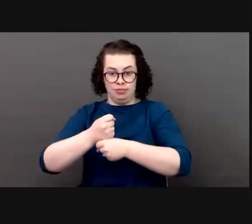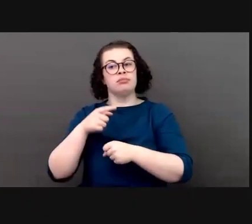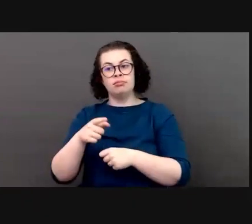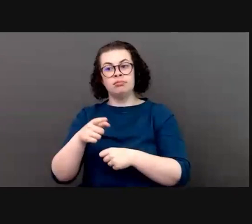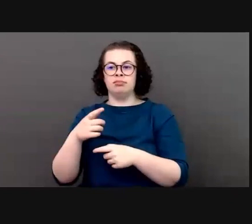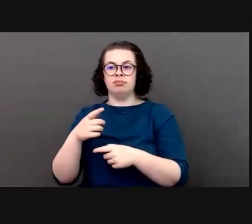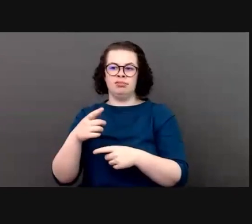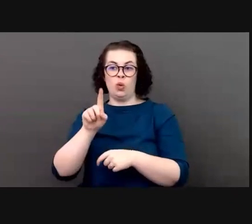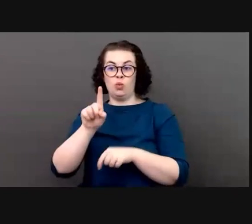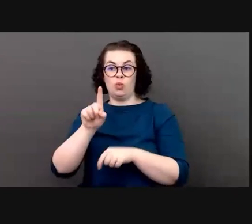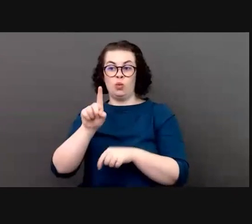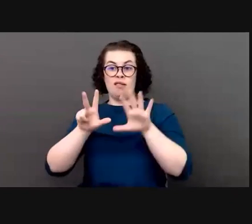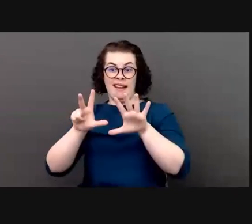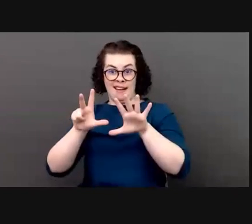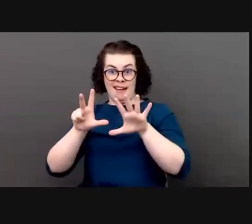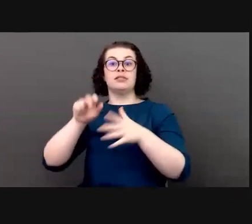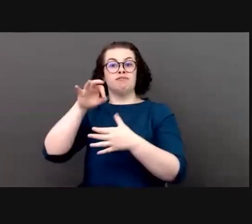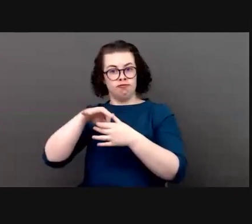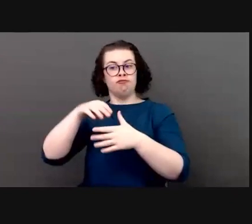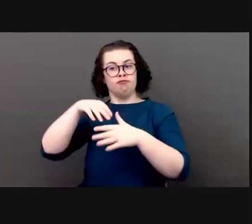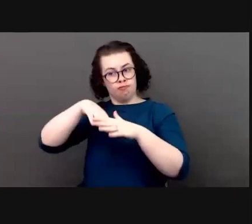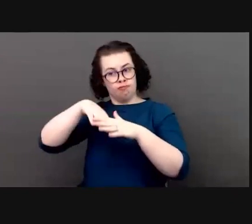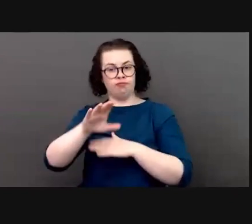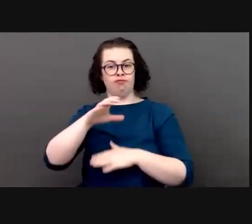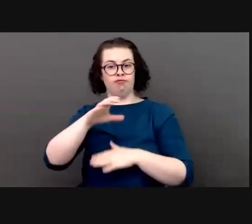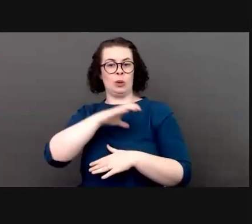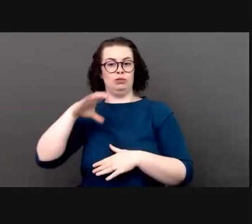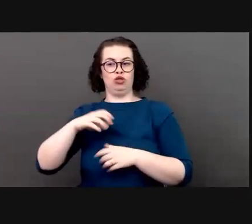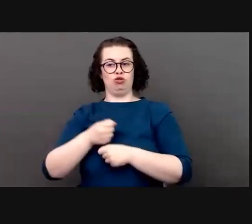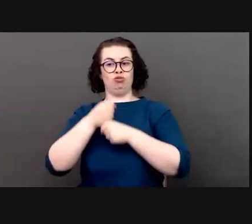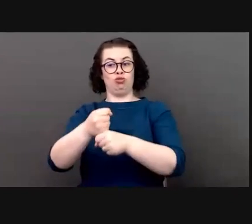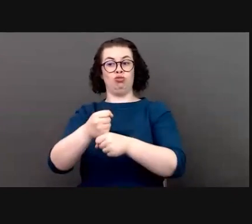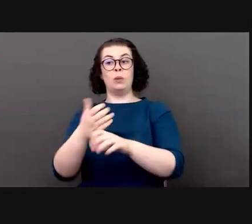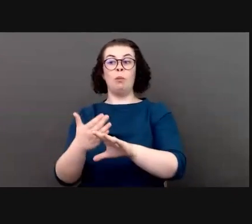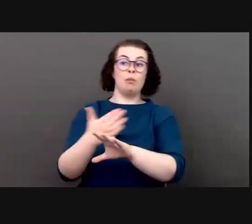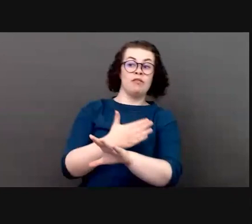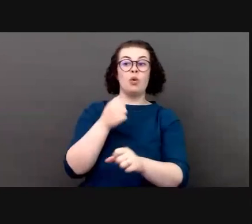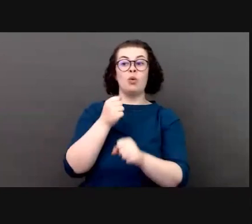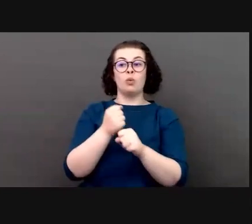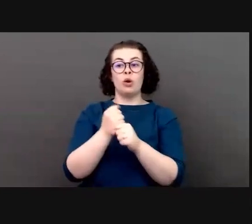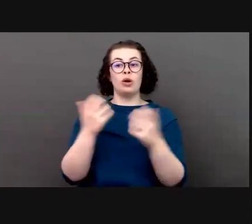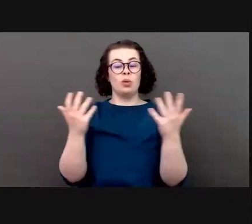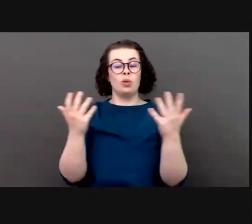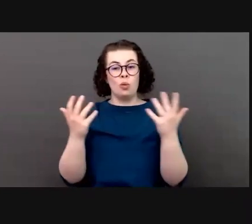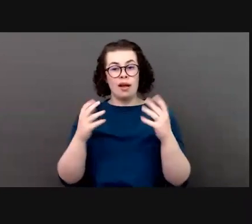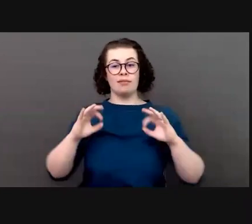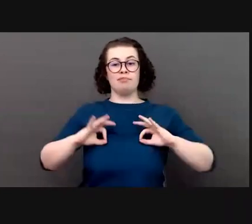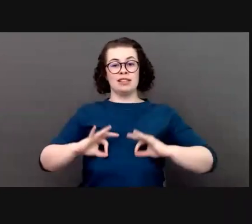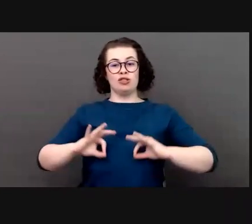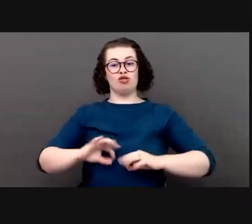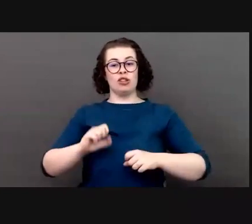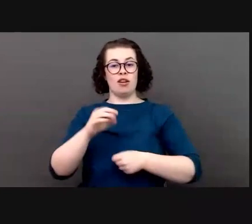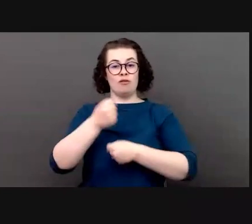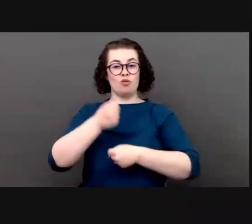Social Affairs at the Employment. Before, she worked at the government of Croatia as State Secretary of the Ministry of Labor and Pension System,